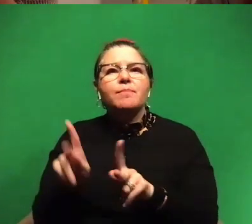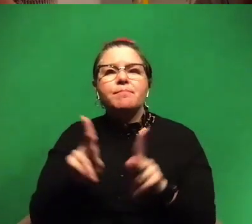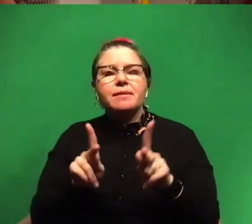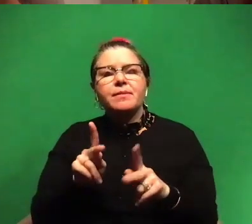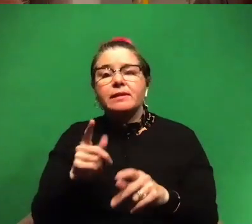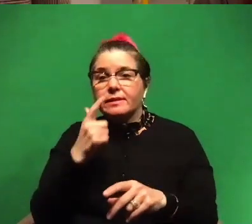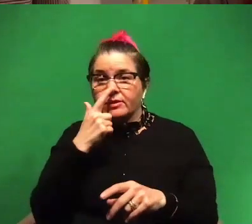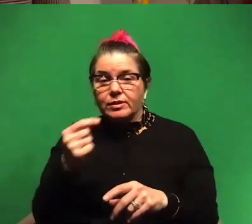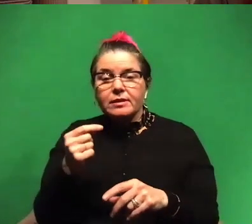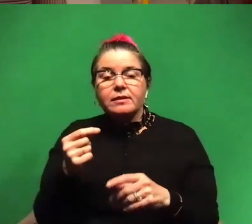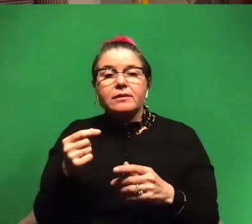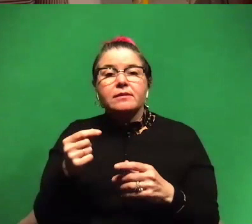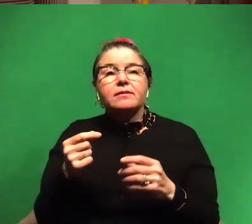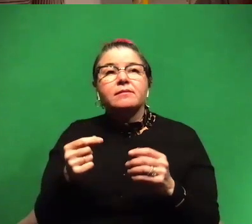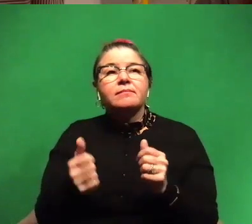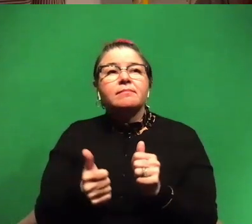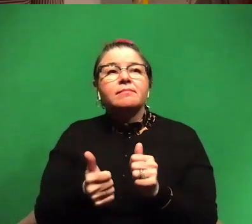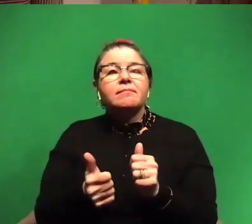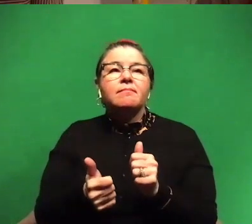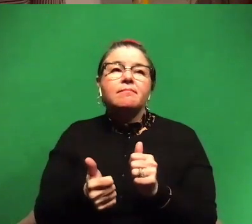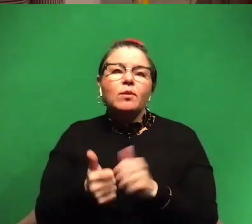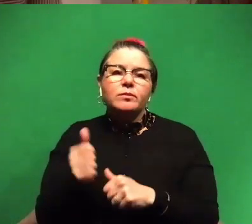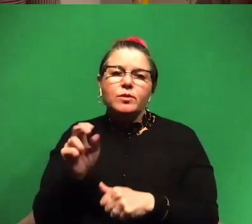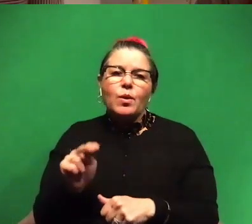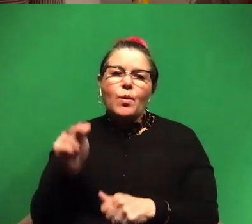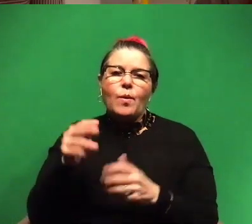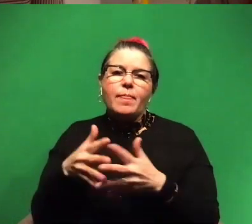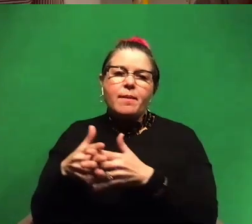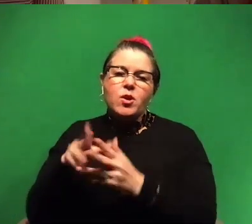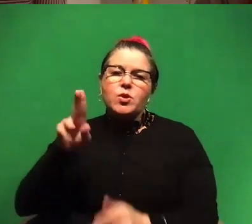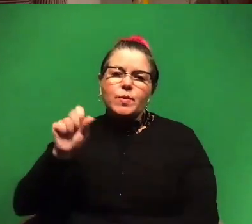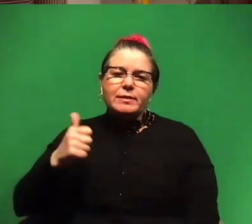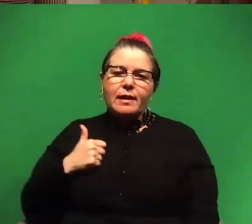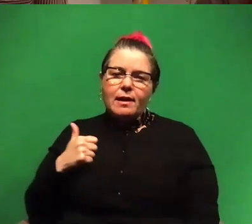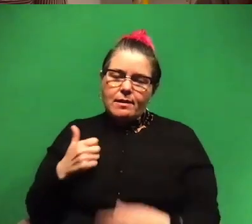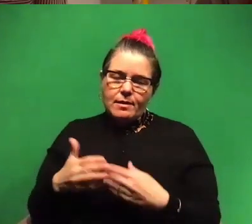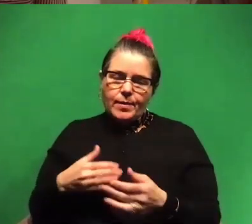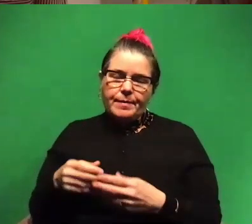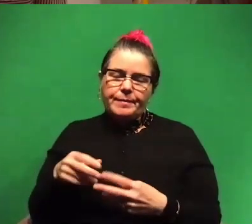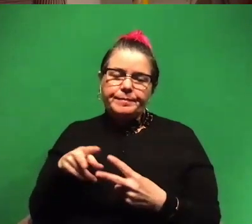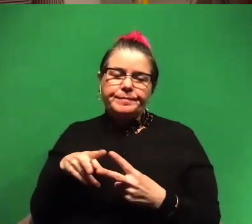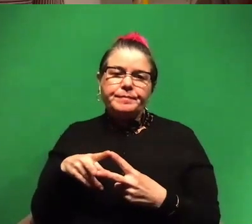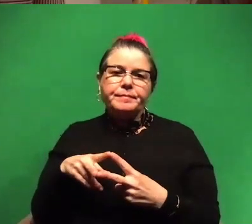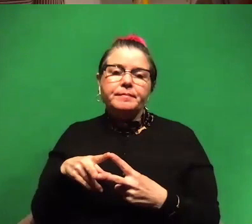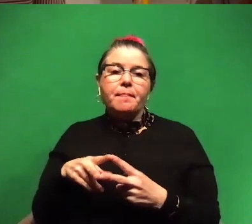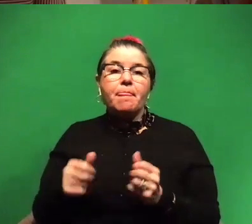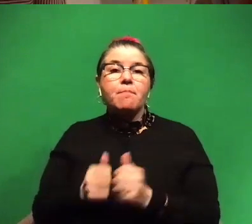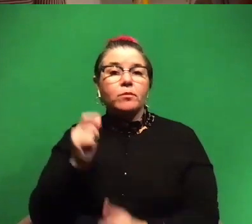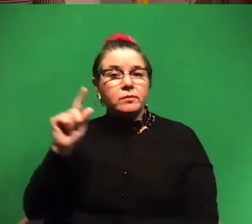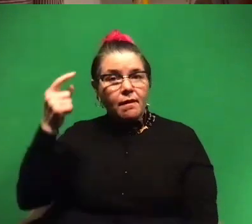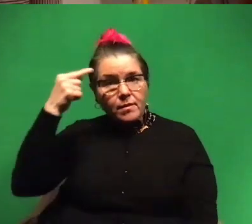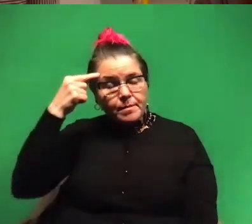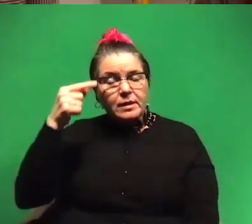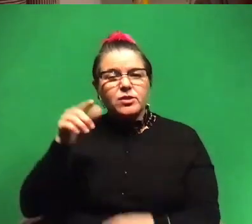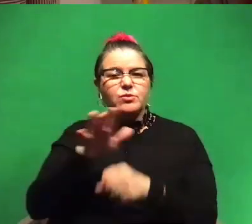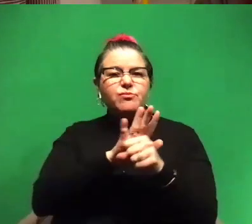interested, most in North America, at least the United States and Canada, most governments and regions